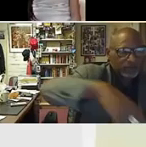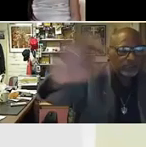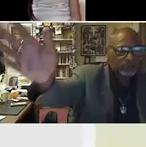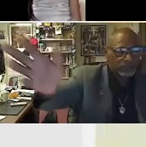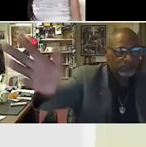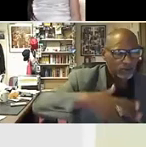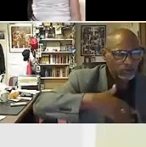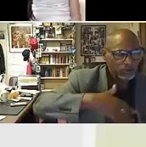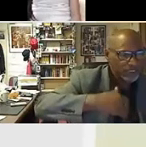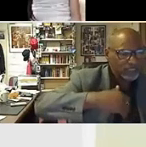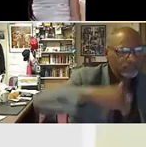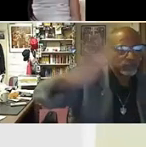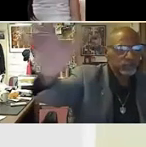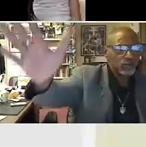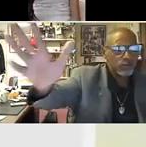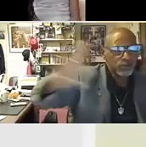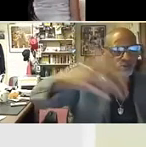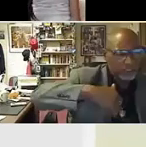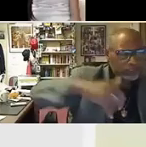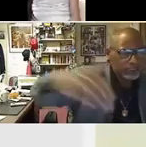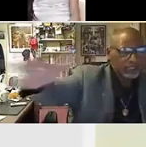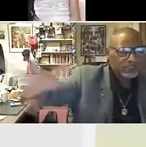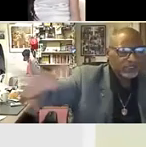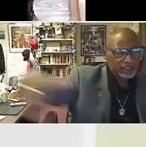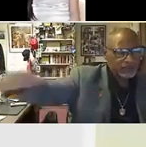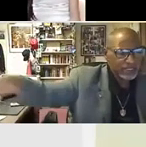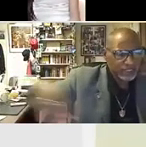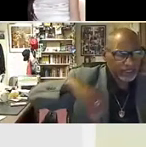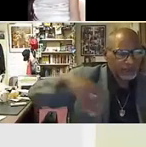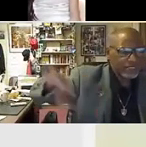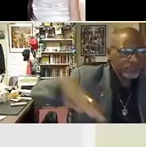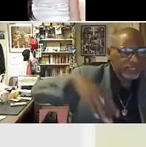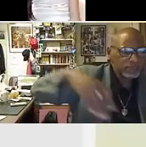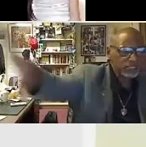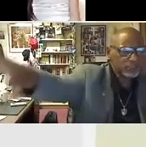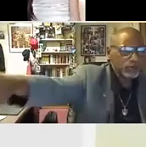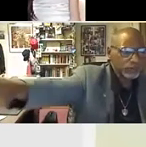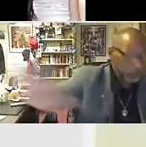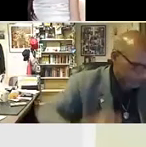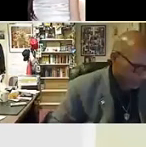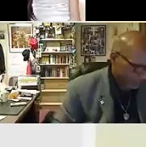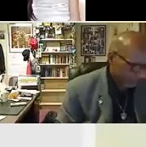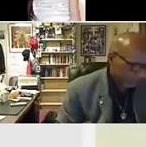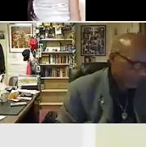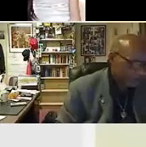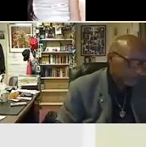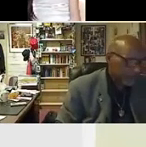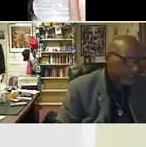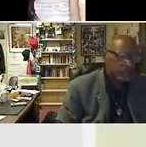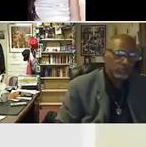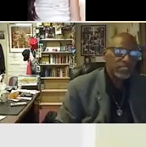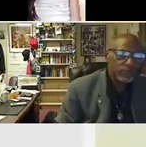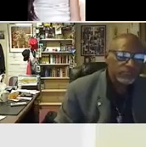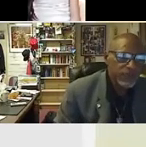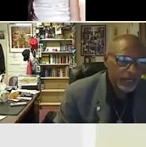And it was stony places, it was roads, there was things right there, and the seed would just go everywhere. And